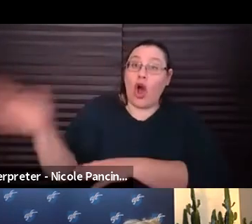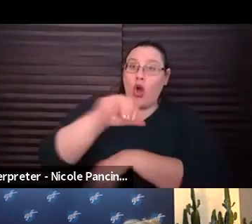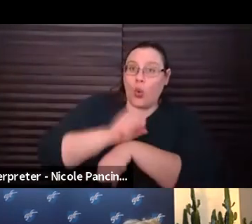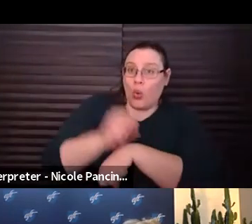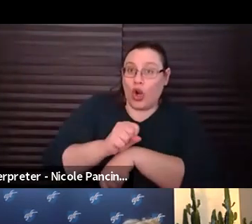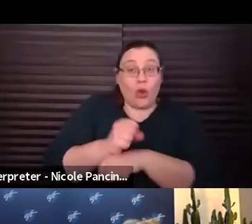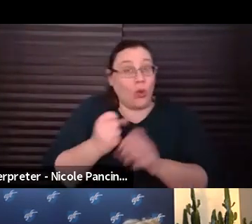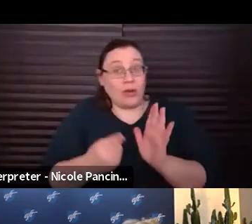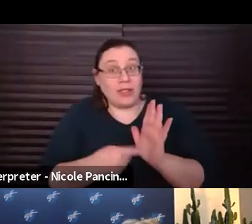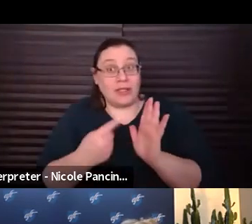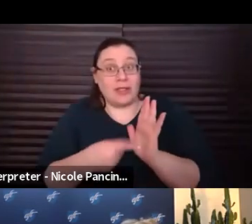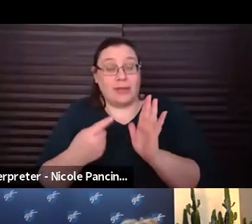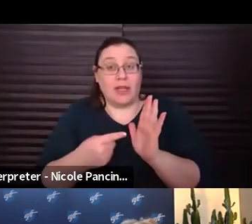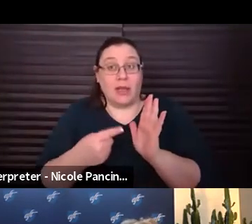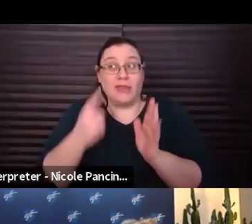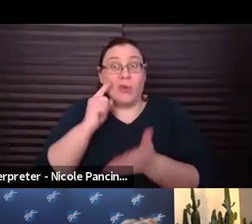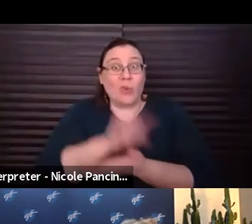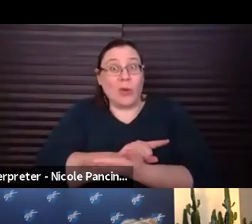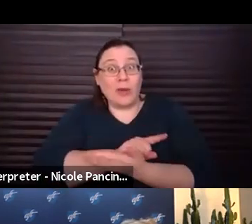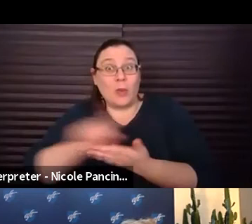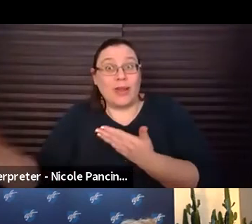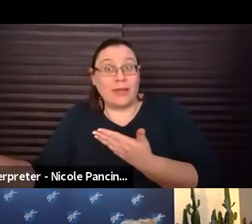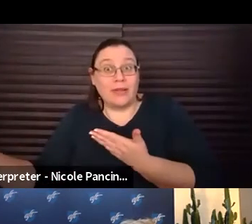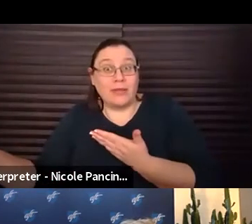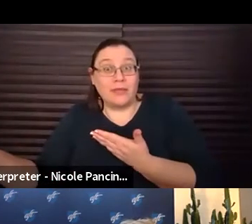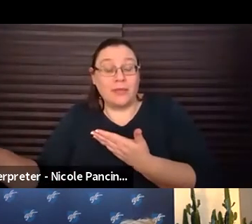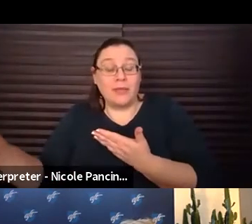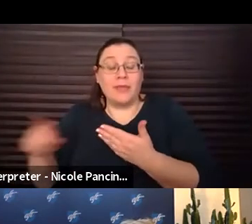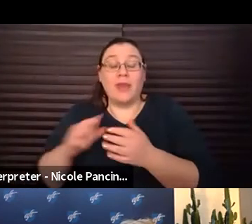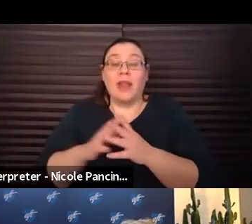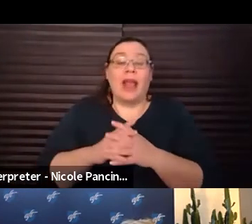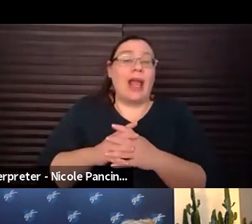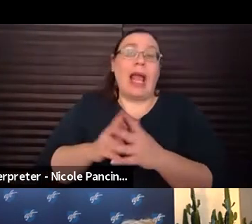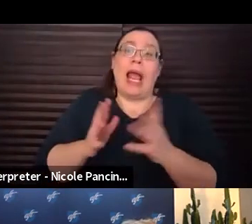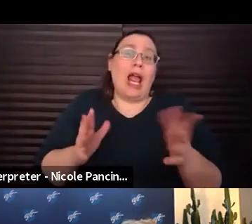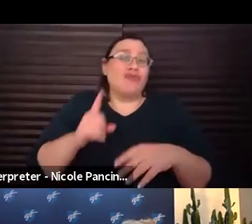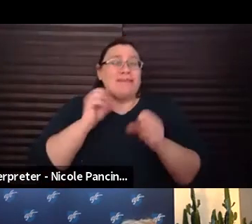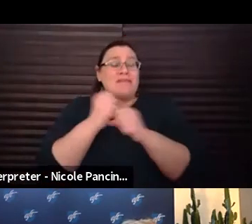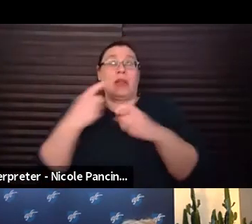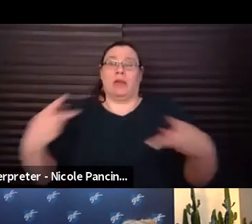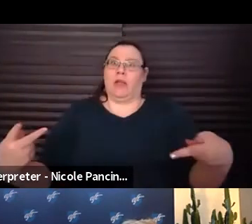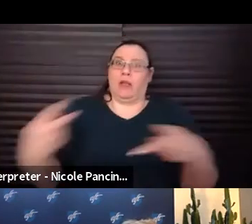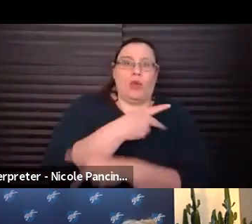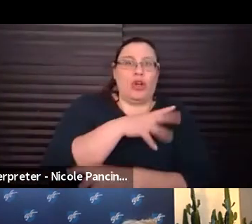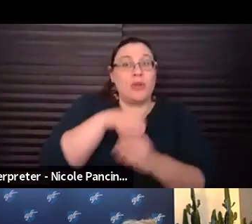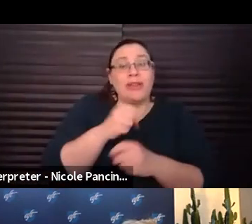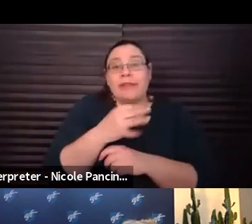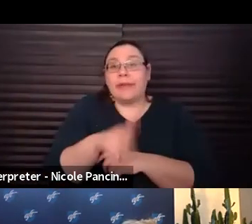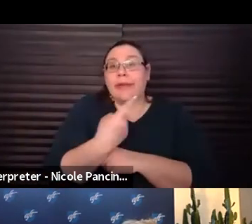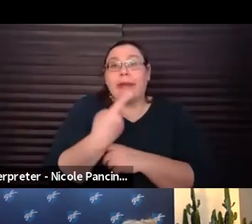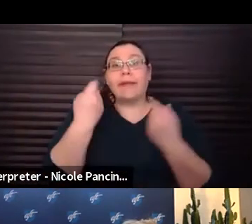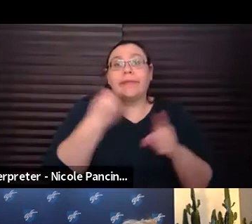for a week. And to add, really insult to injury, within days of the pandemic, the